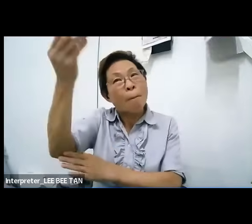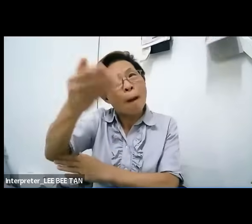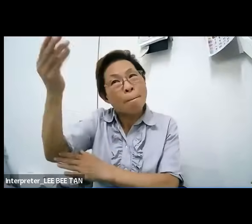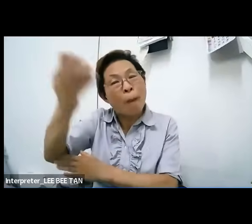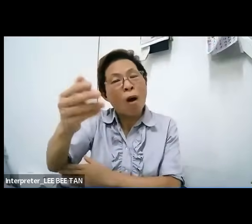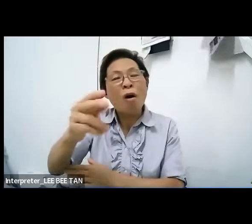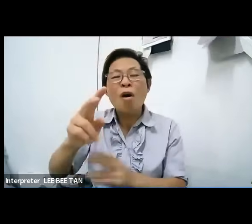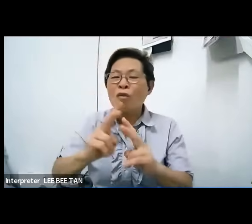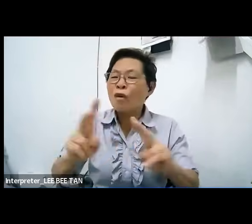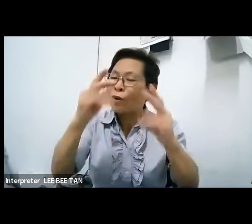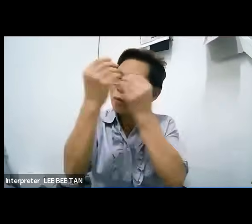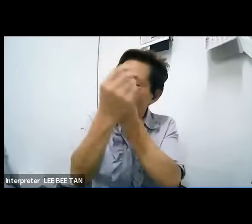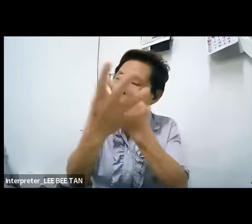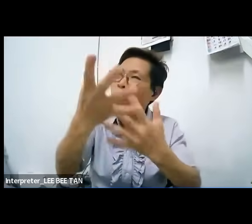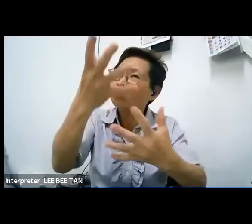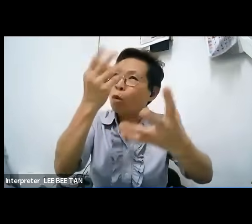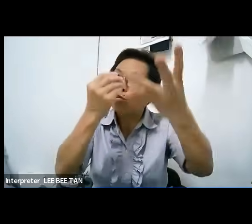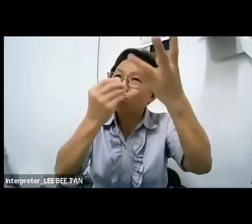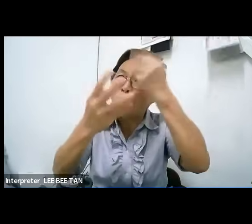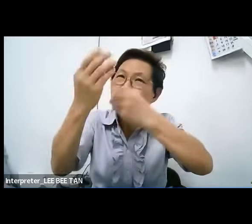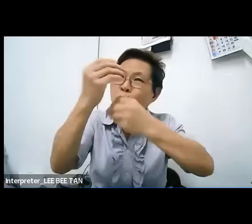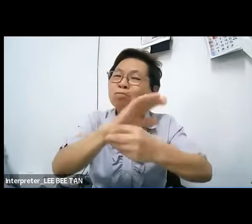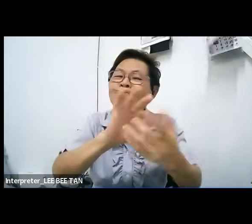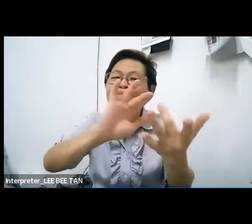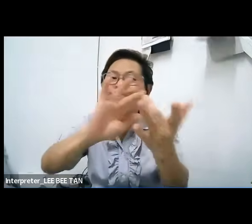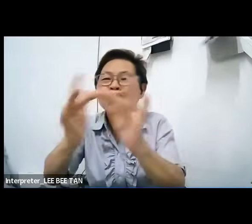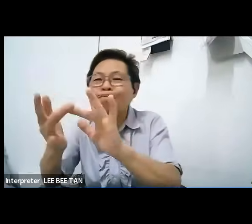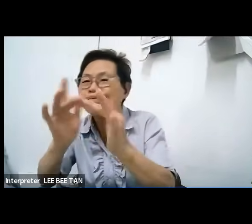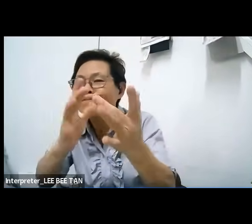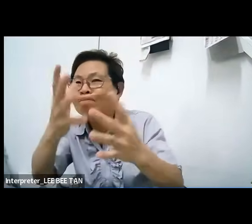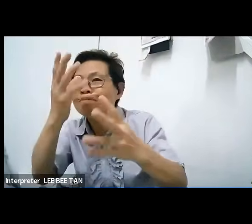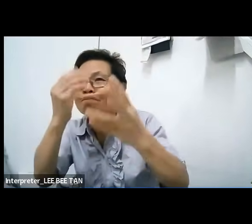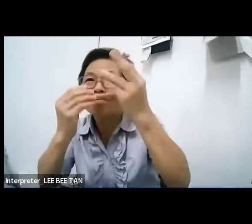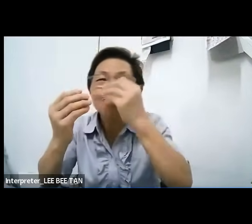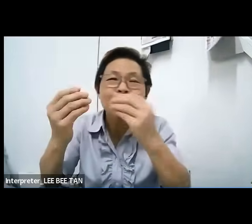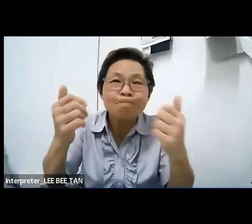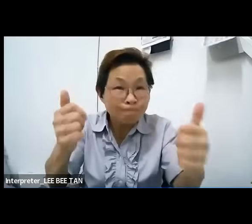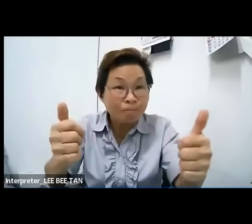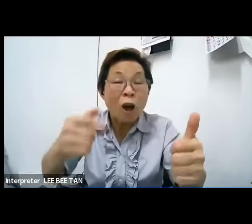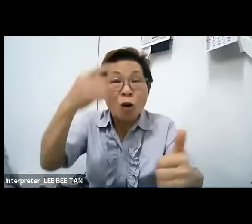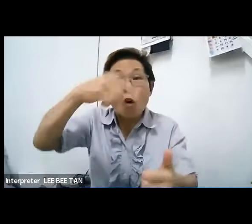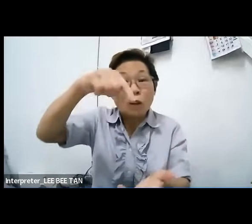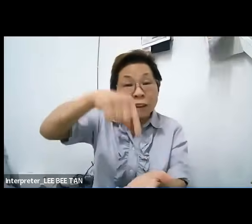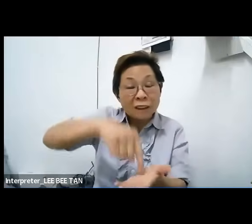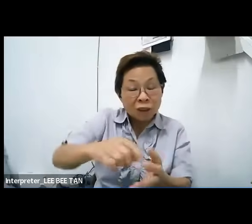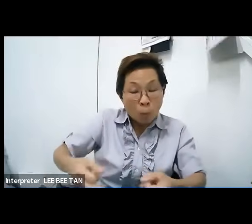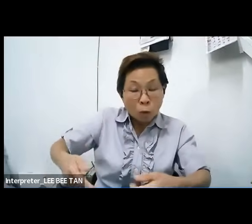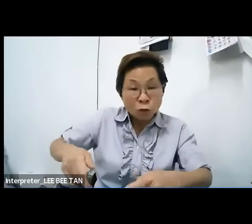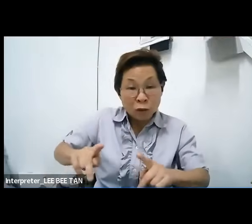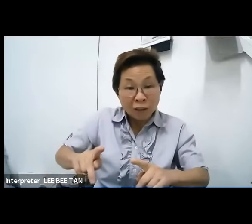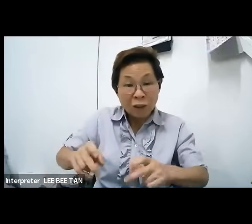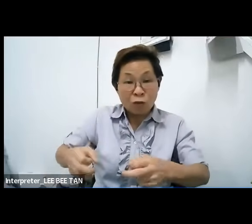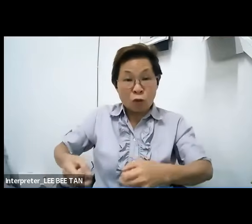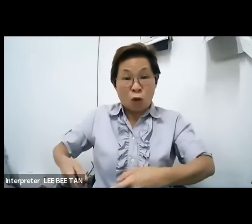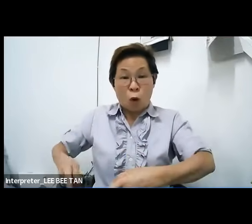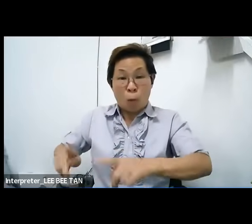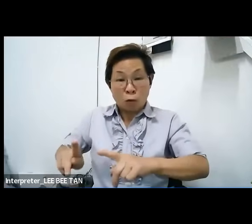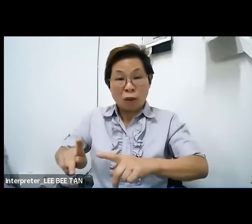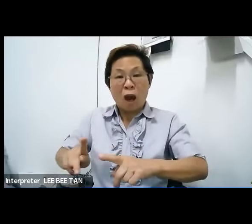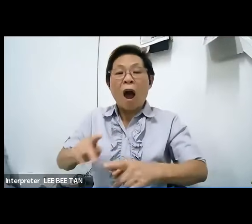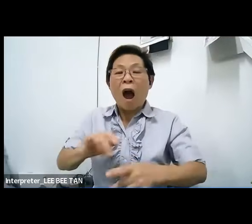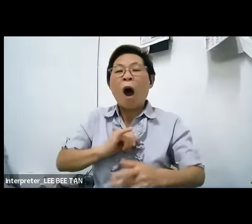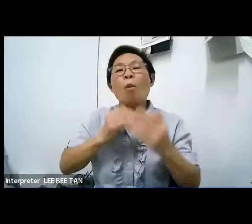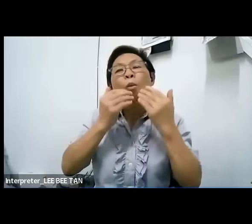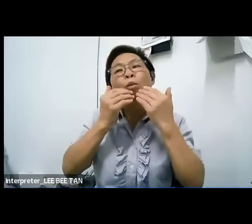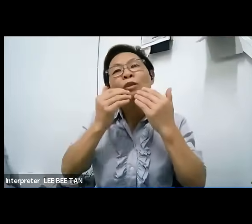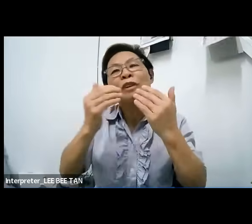very informative and engaging. And for this opportunity, I would like to thank